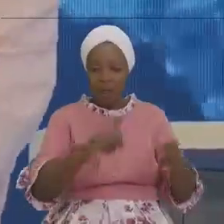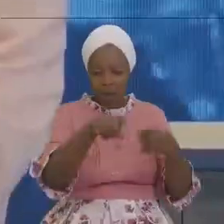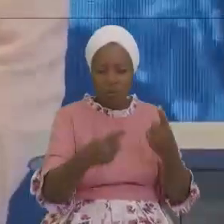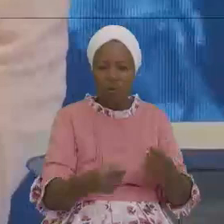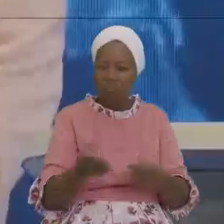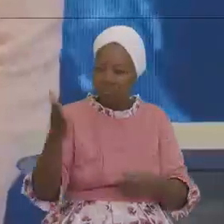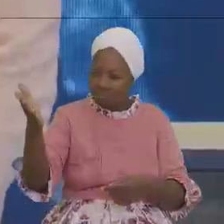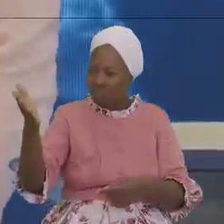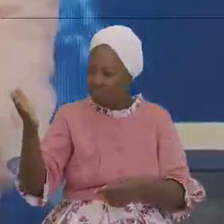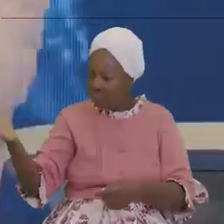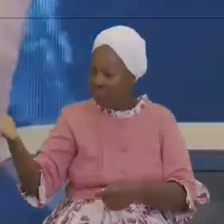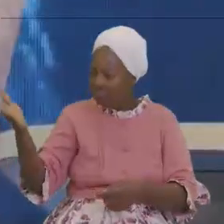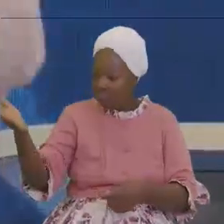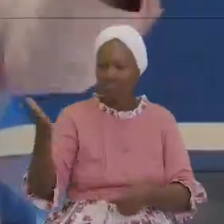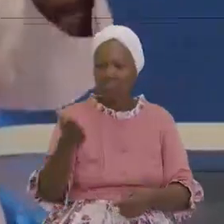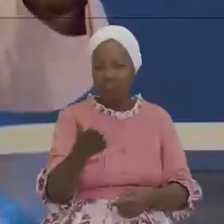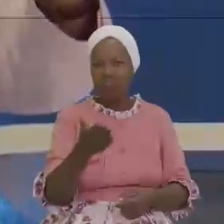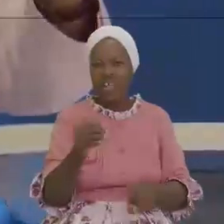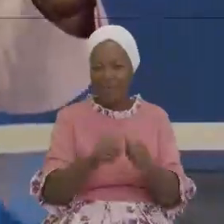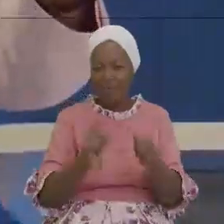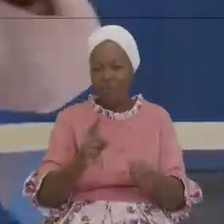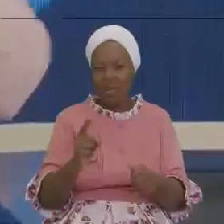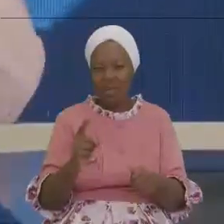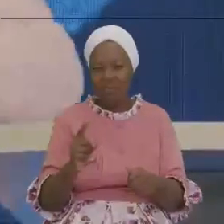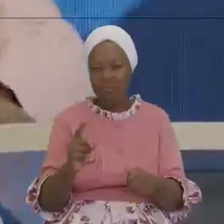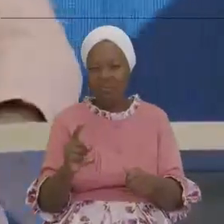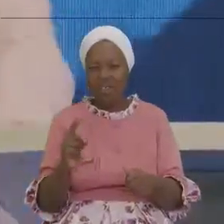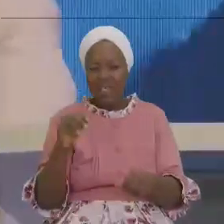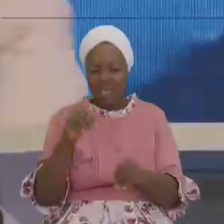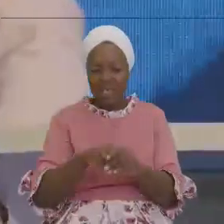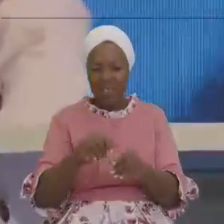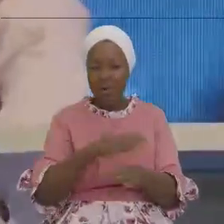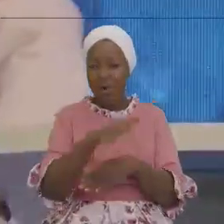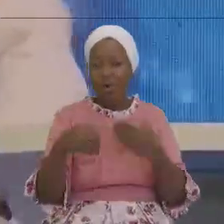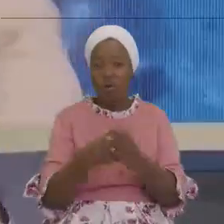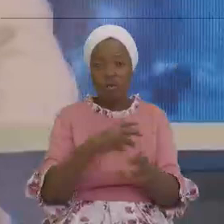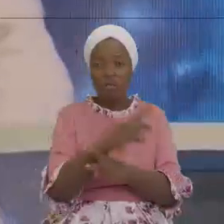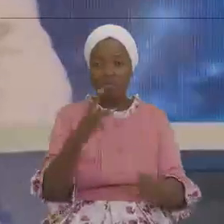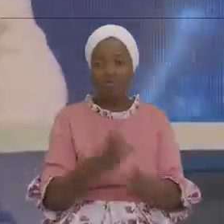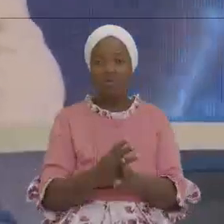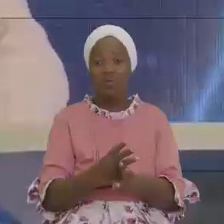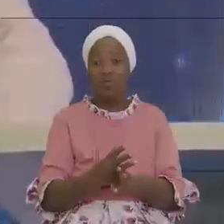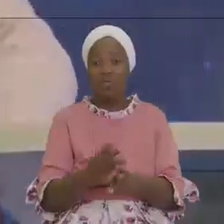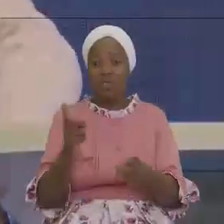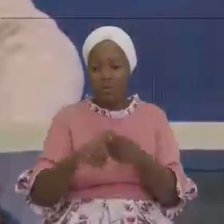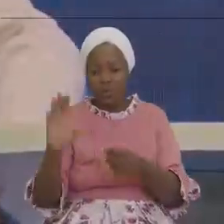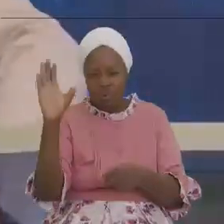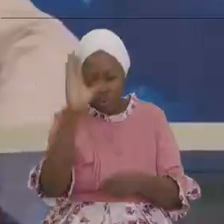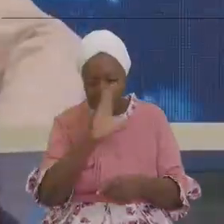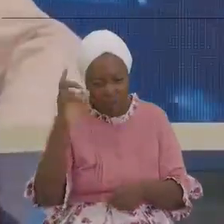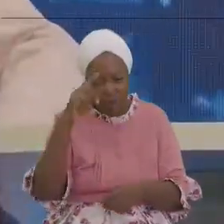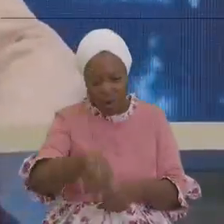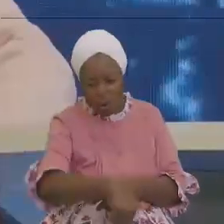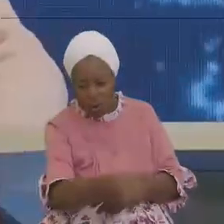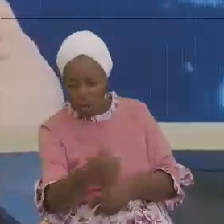fro on the whole earth to search for other captives he will